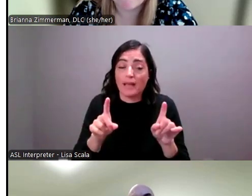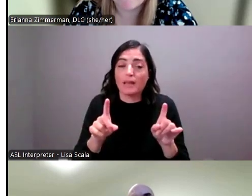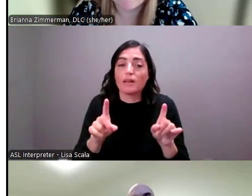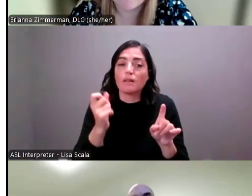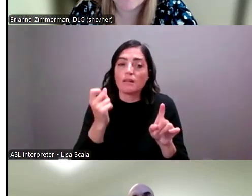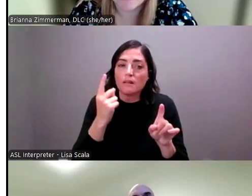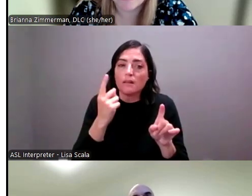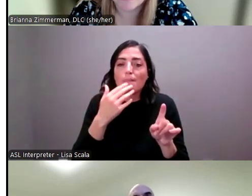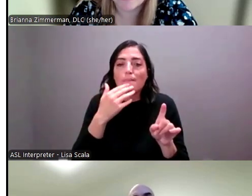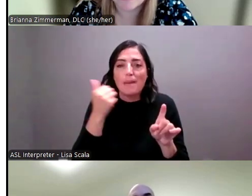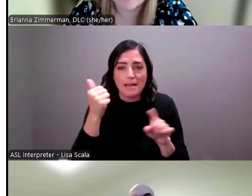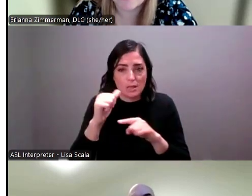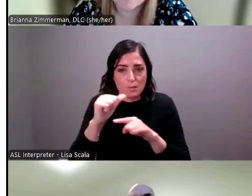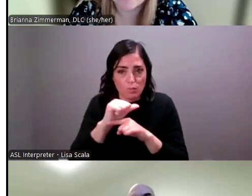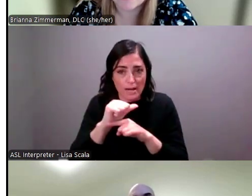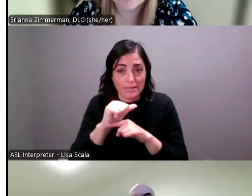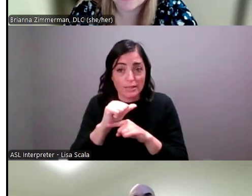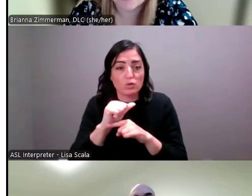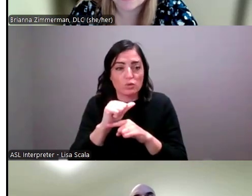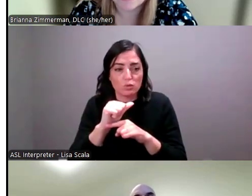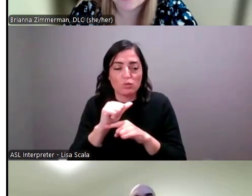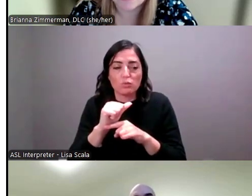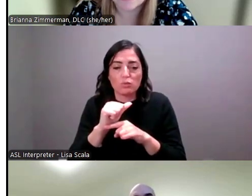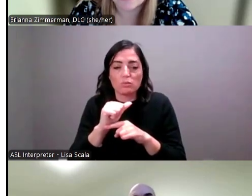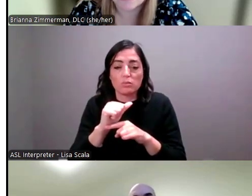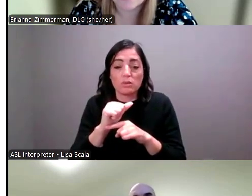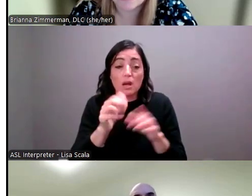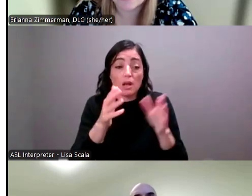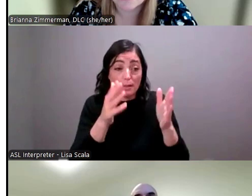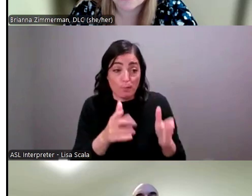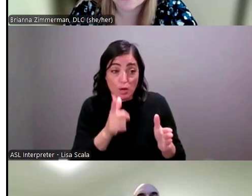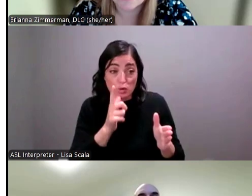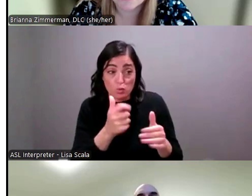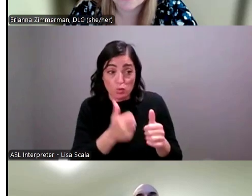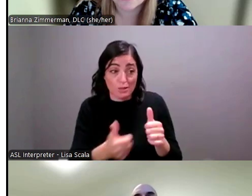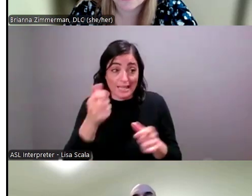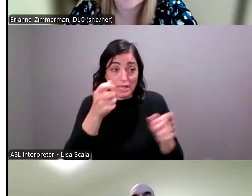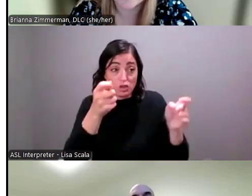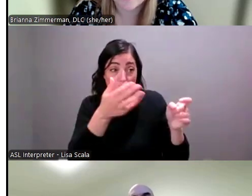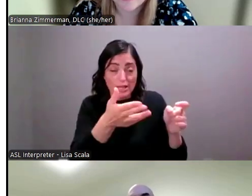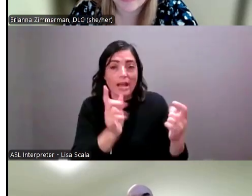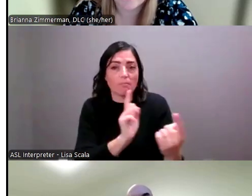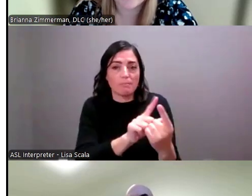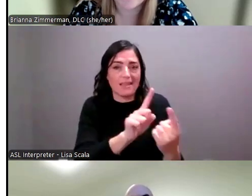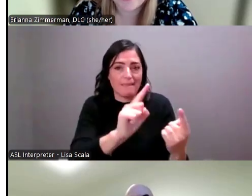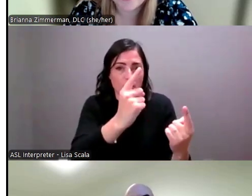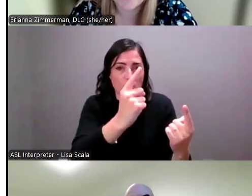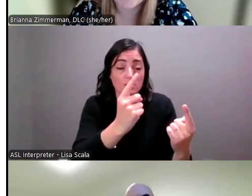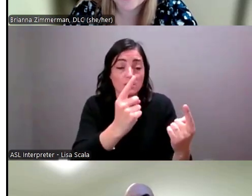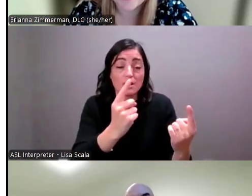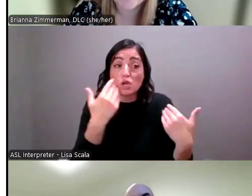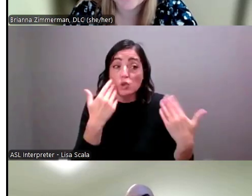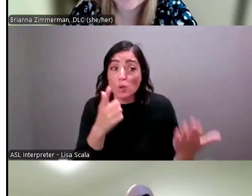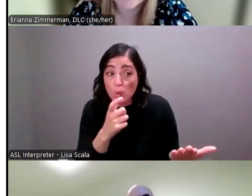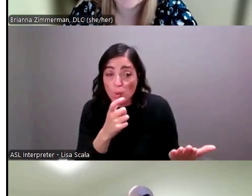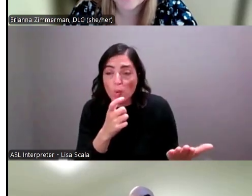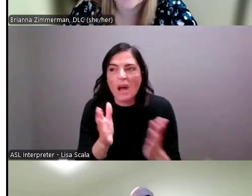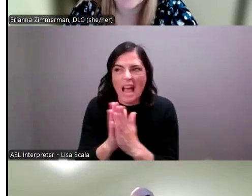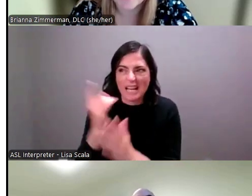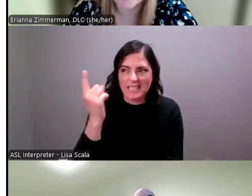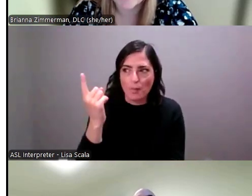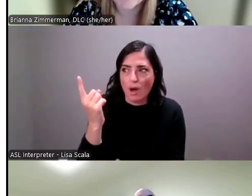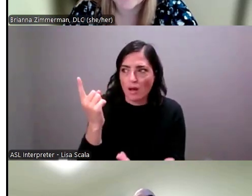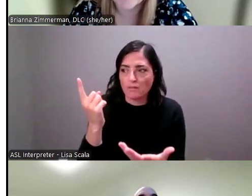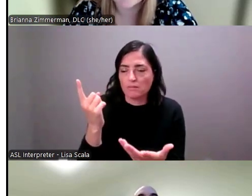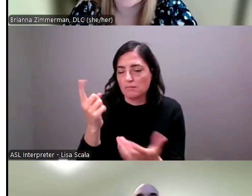best practice to check in immediately with the person who's in charge at the polling place. If you're not sure who that is, just ask somebody who's obviously